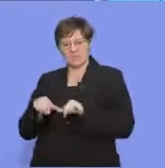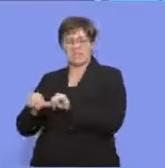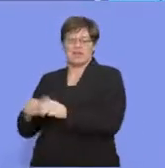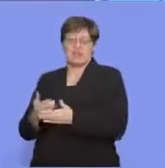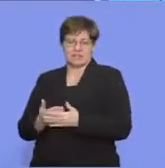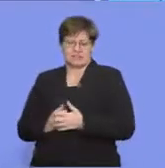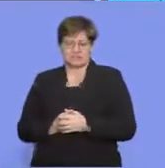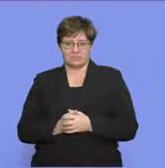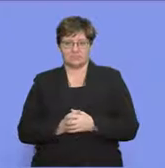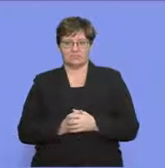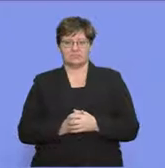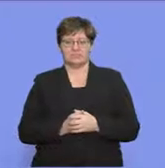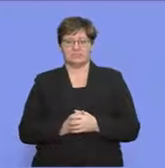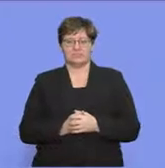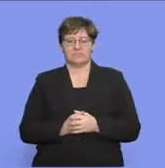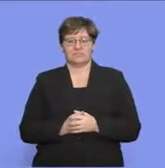survive.